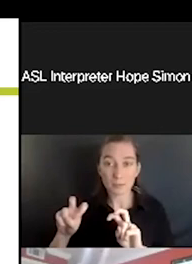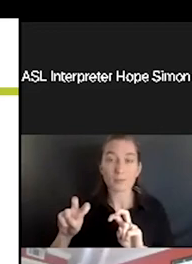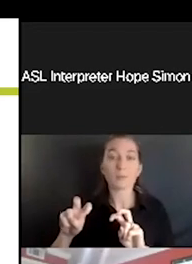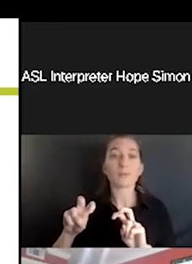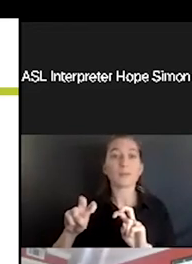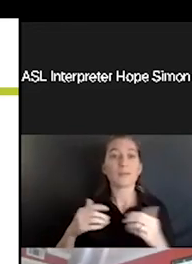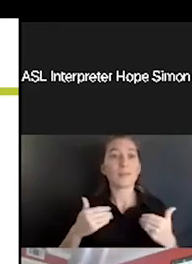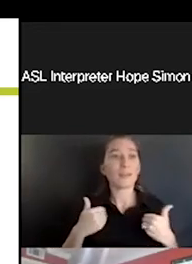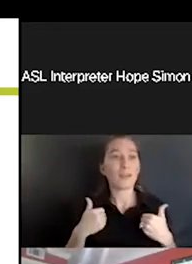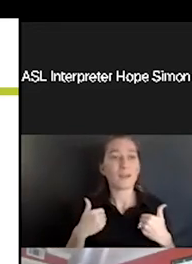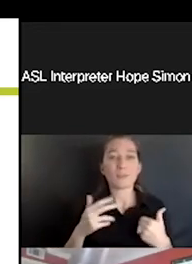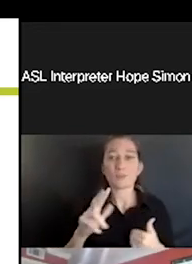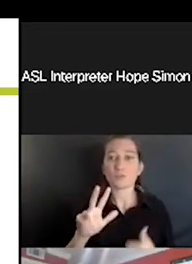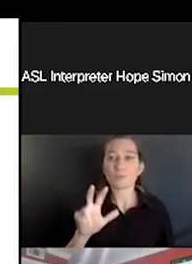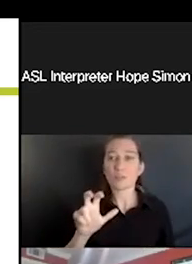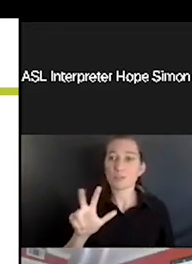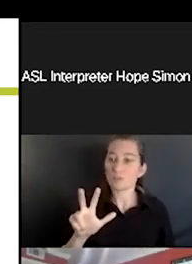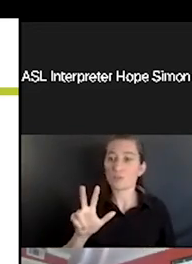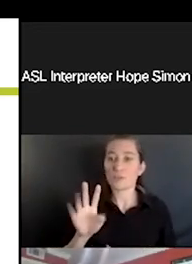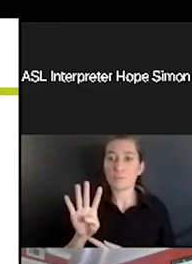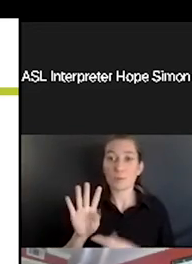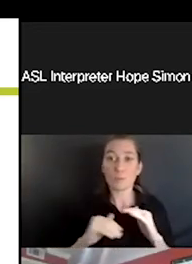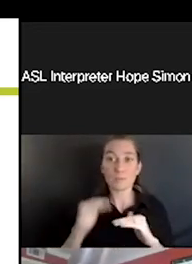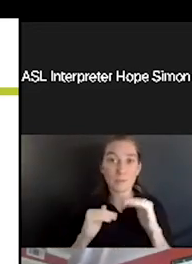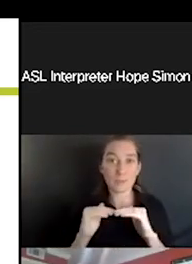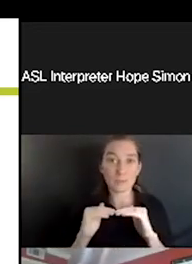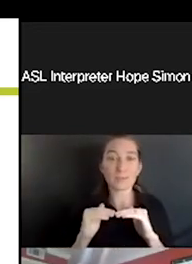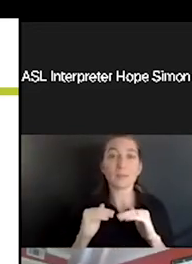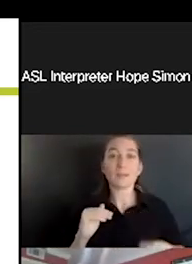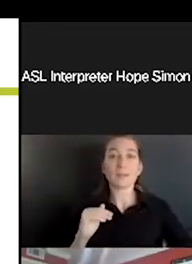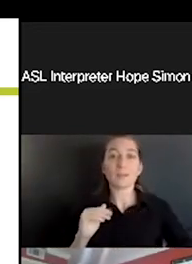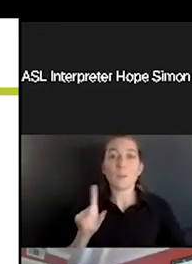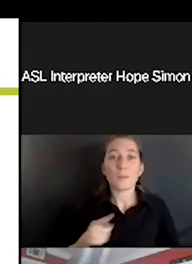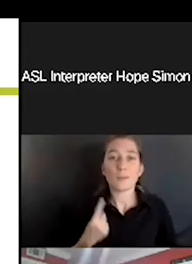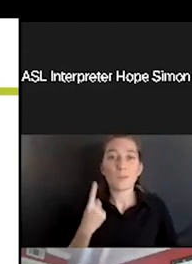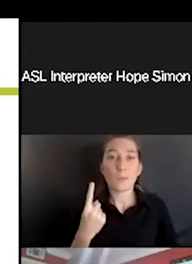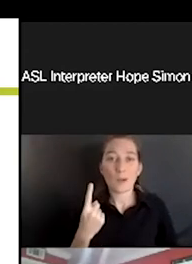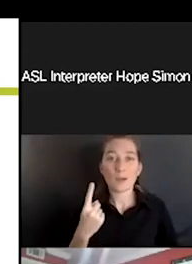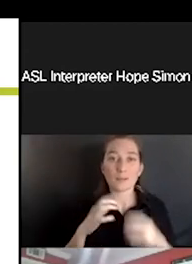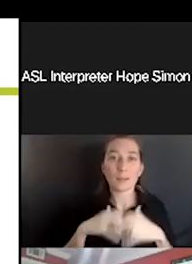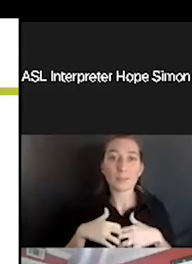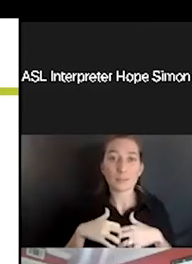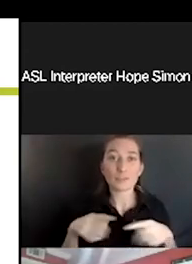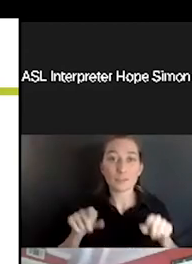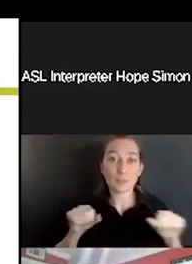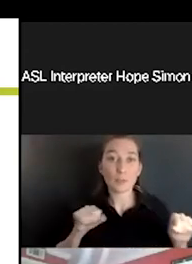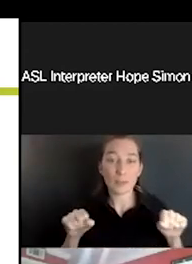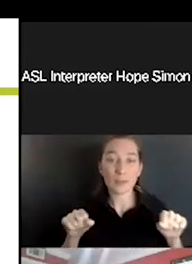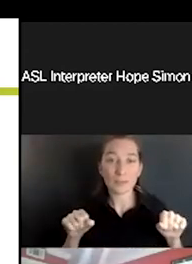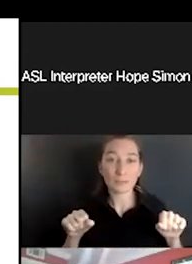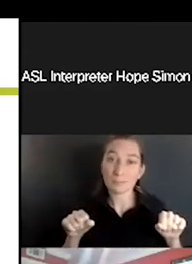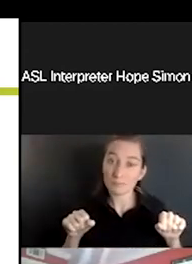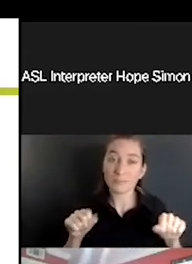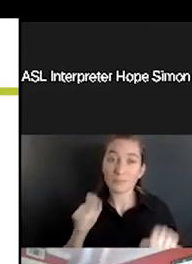called 334 buildings safe. And out of those 334 buildings, only one of them was damaged after the earthquake, and the damage